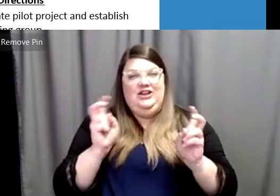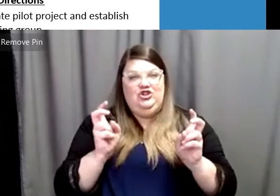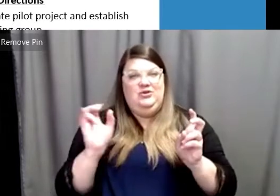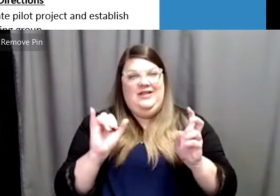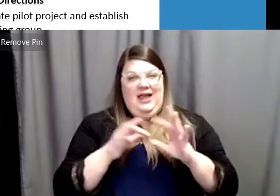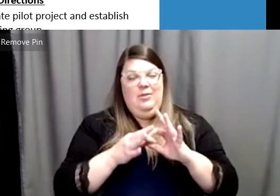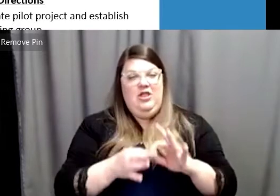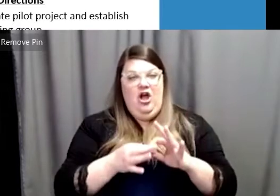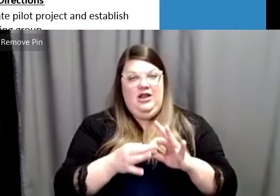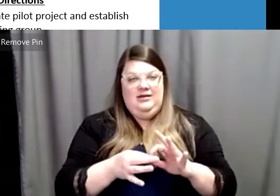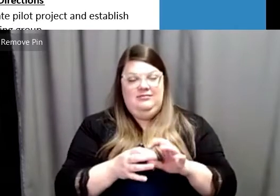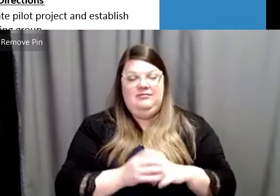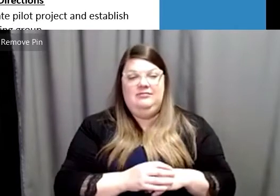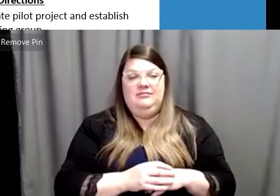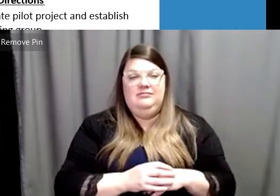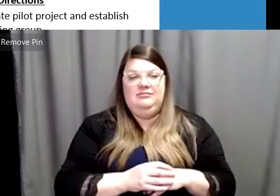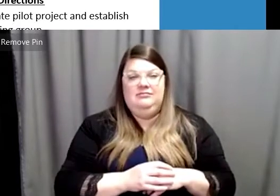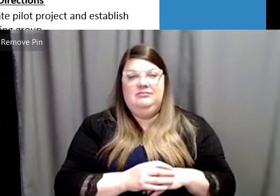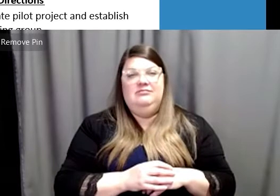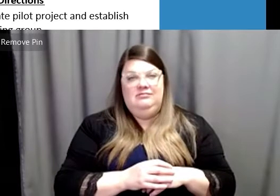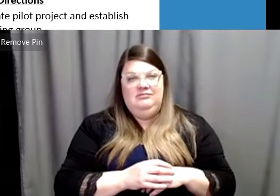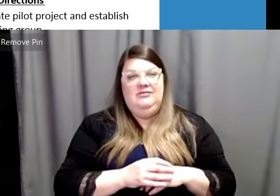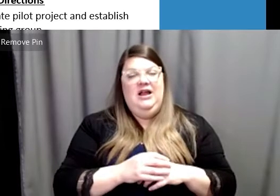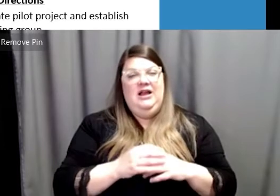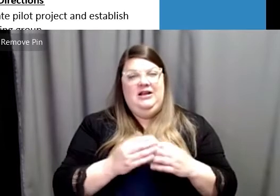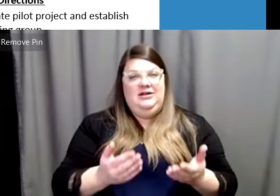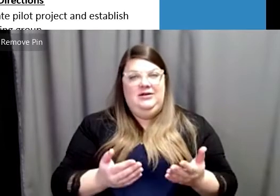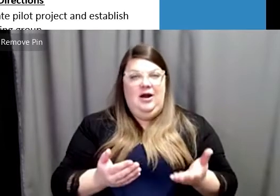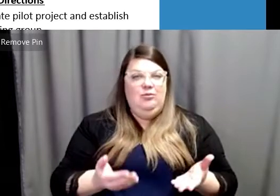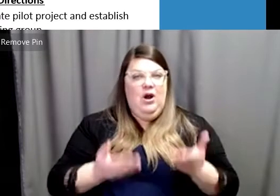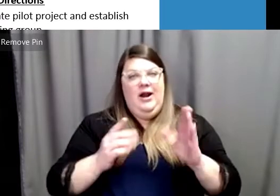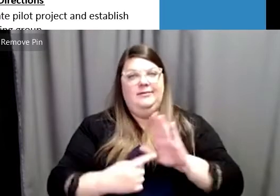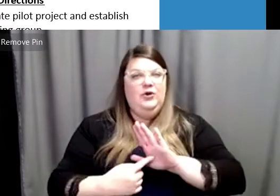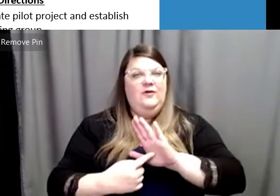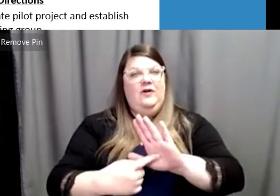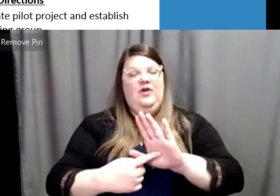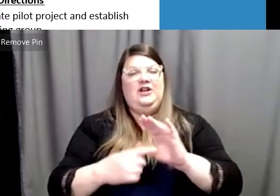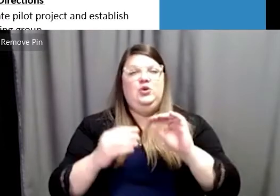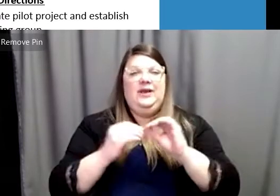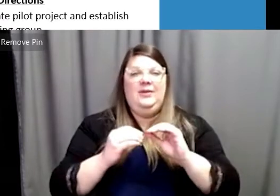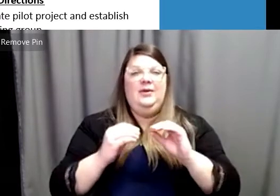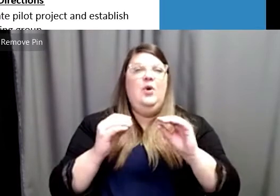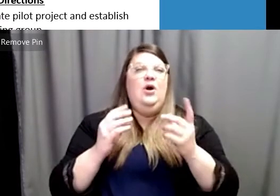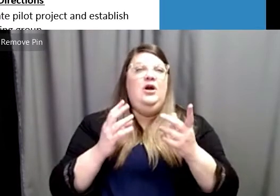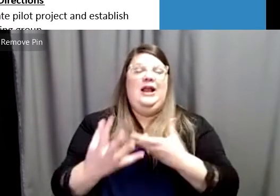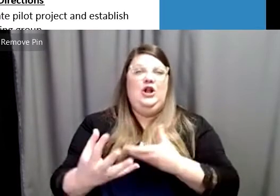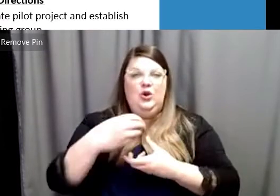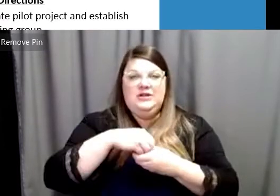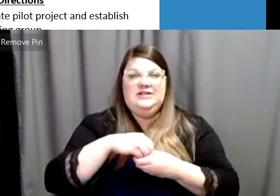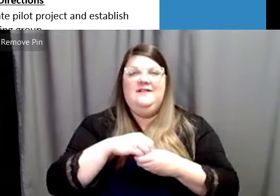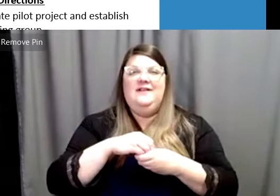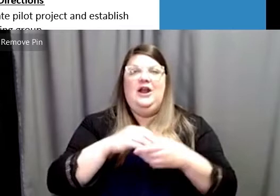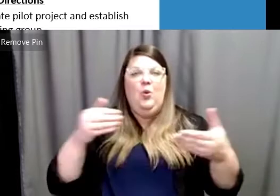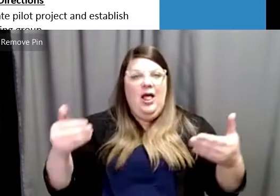belonging come to the forefront so that we can be a more inclusive and